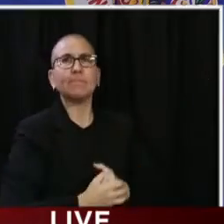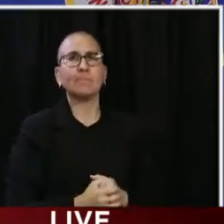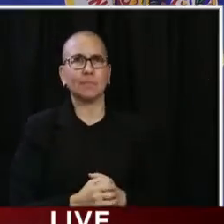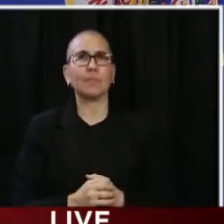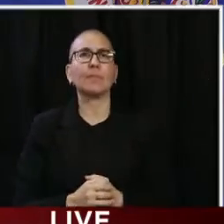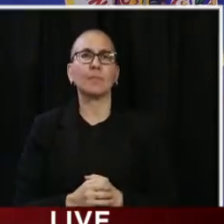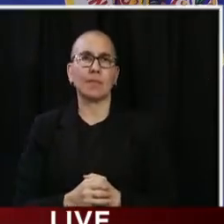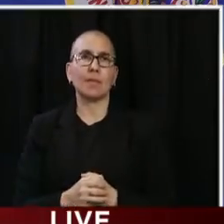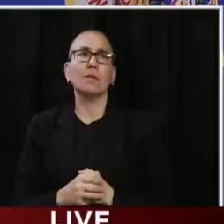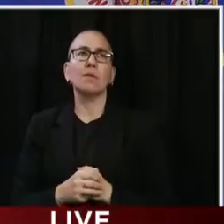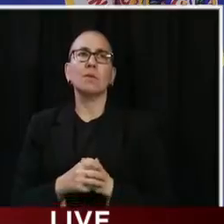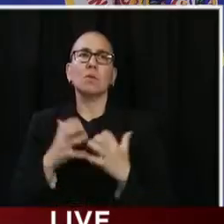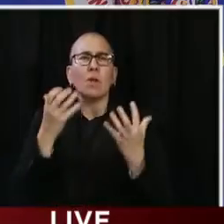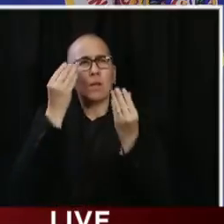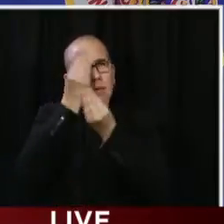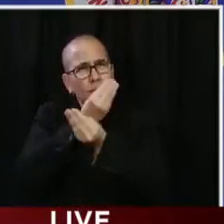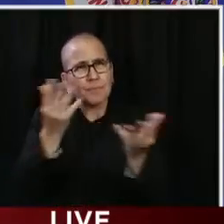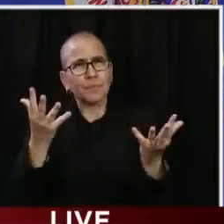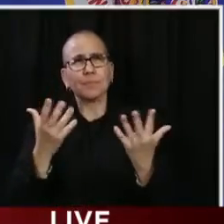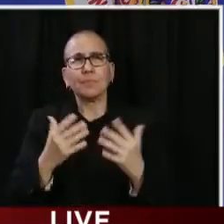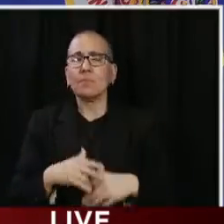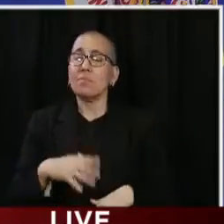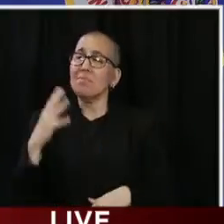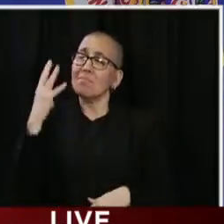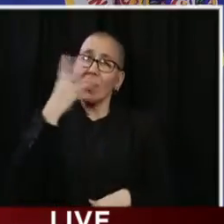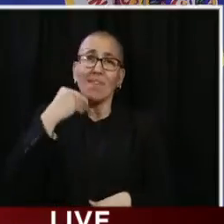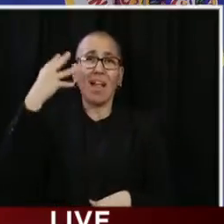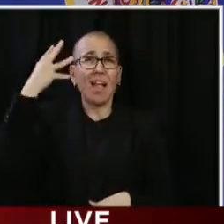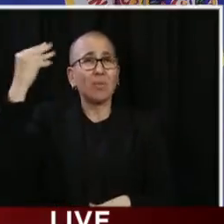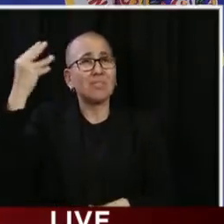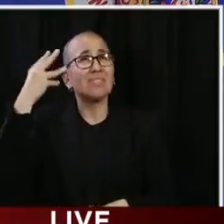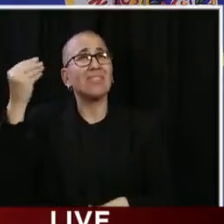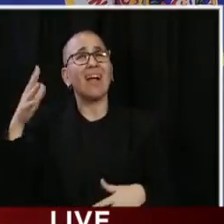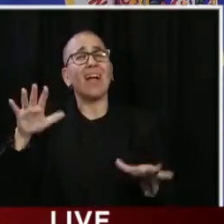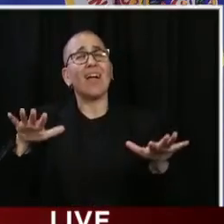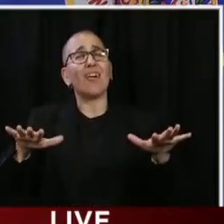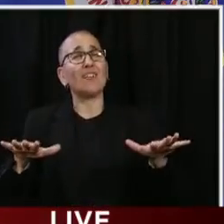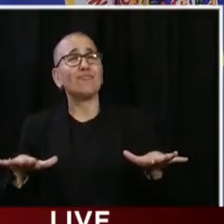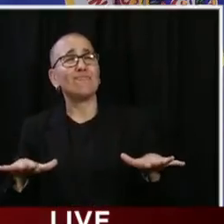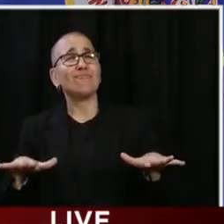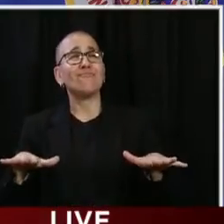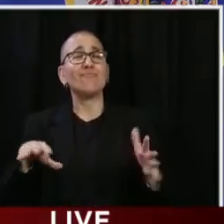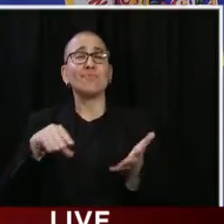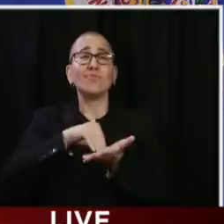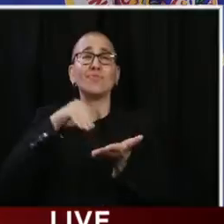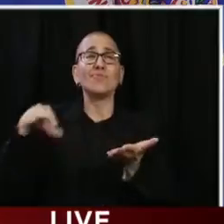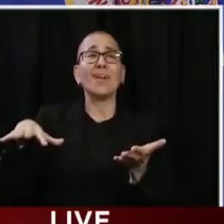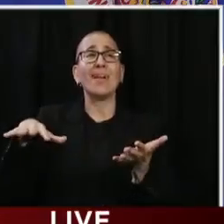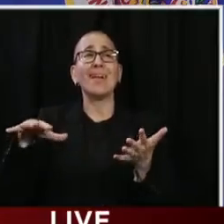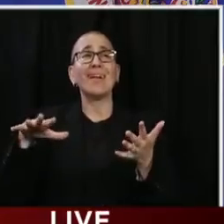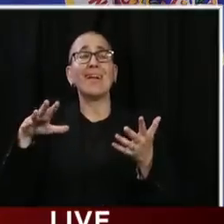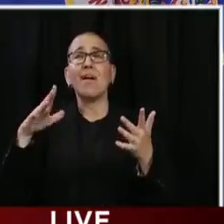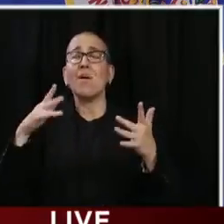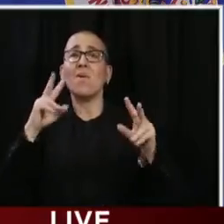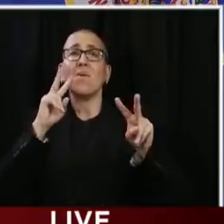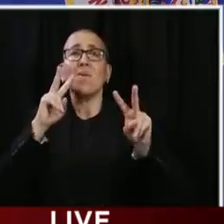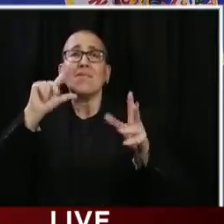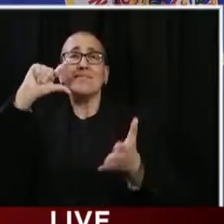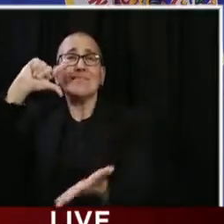acknowledge that on a beautiful day where our students should be thinking about wrapping up the year, where baseballs should be being hit in the